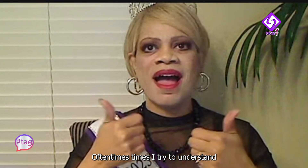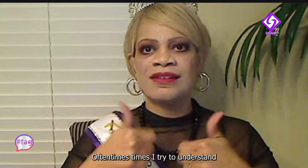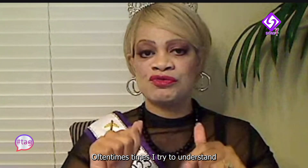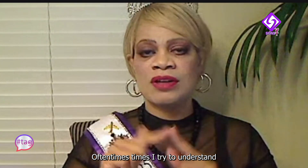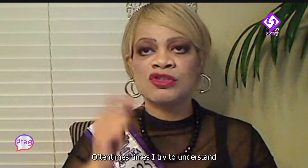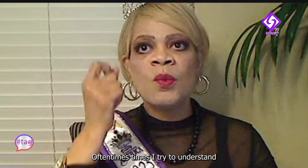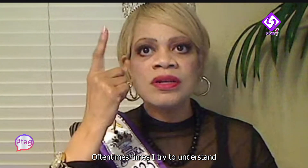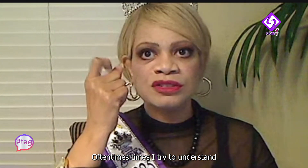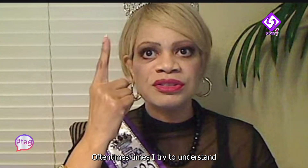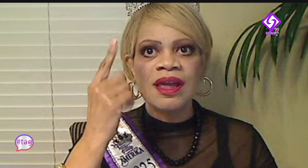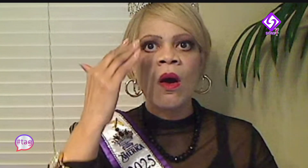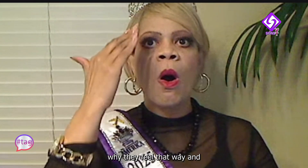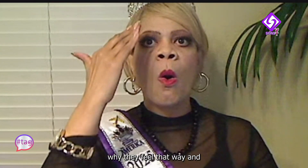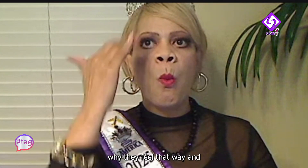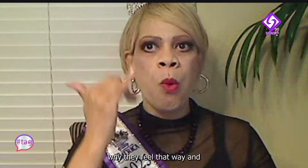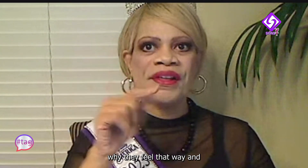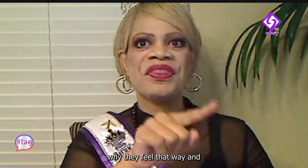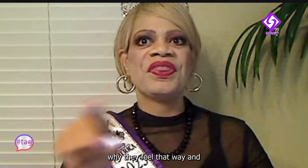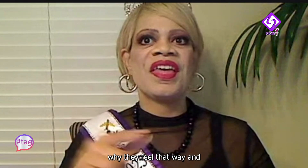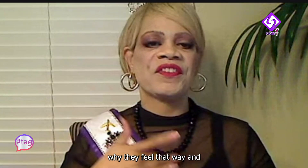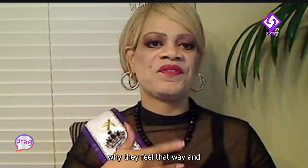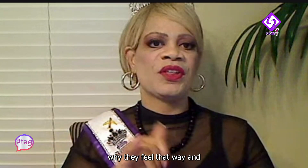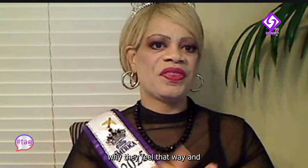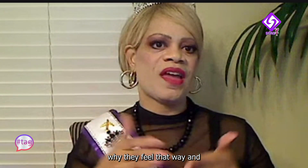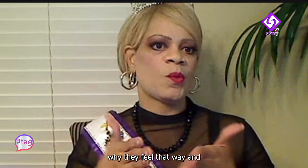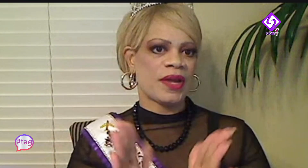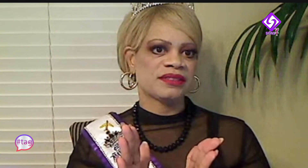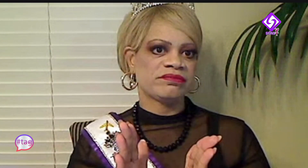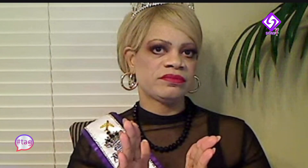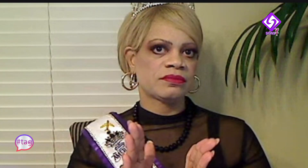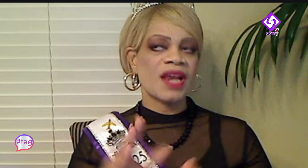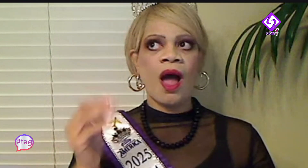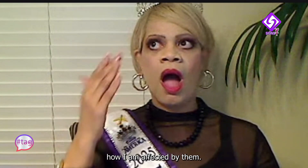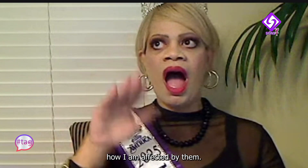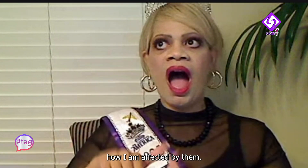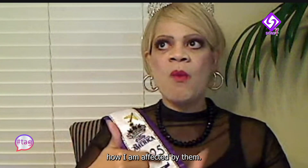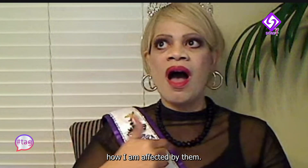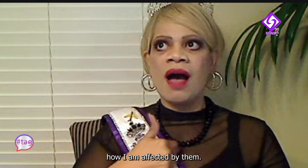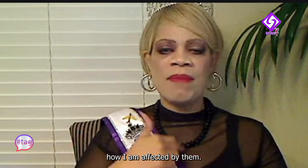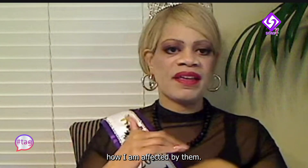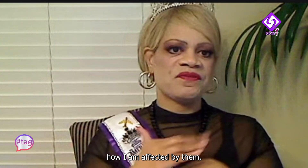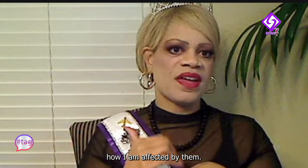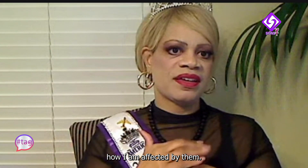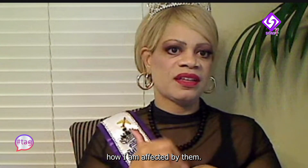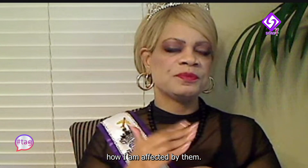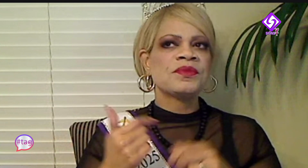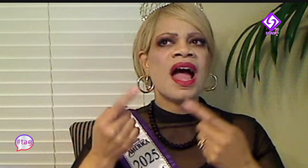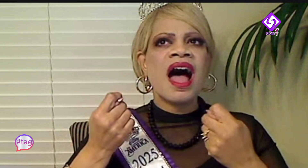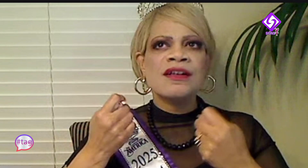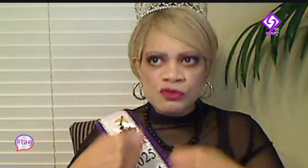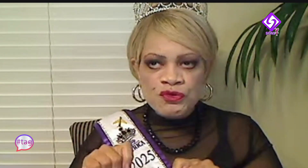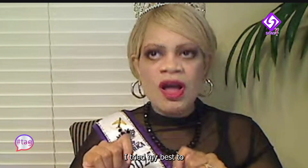Oftentimes, I try to understand why they feel that way and how I'm affected